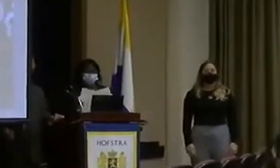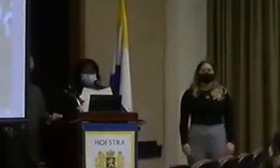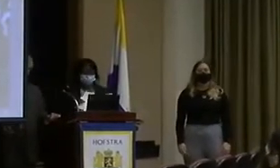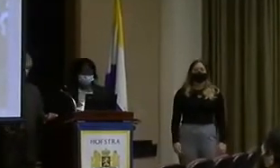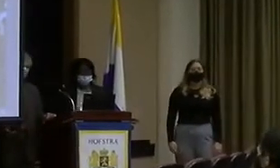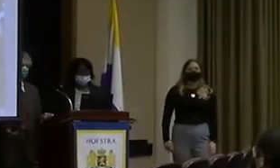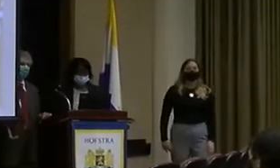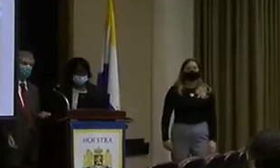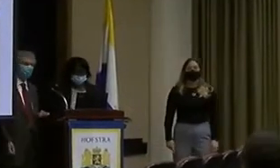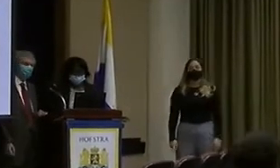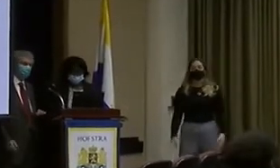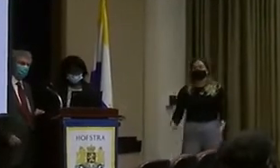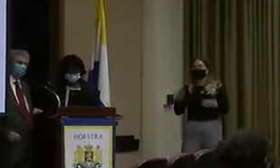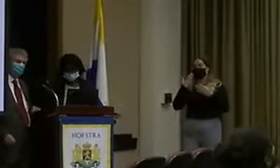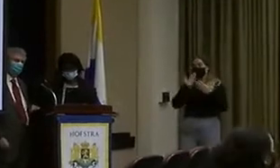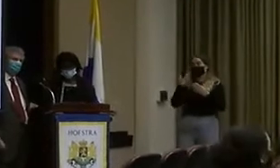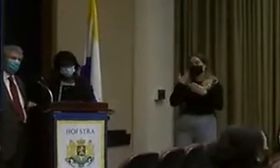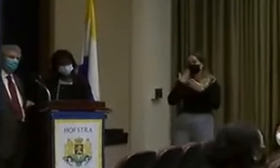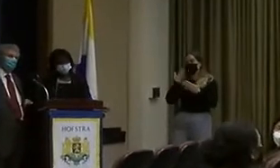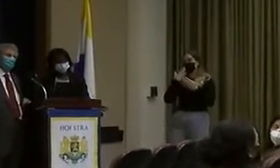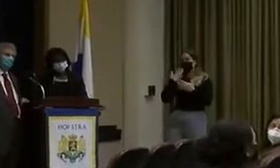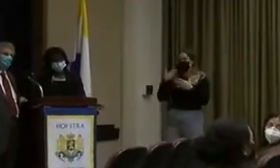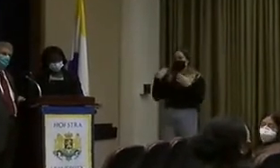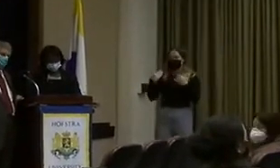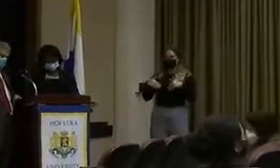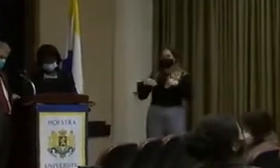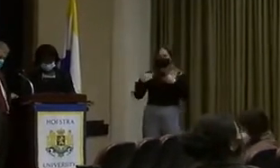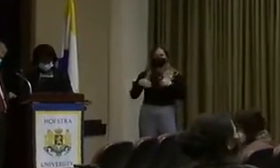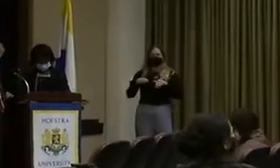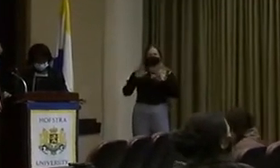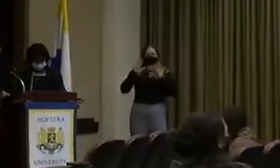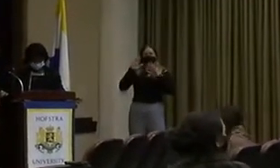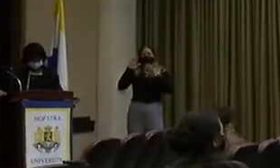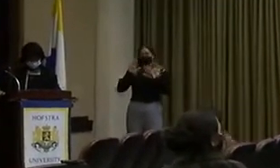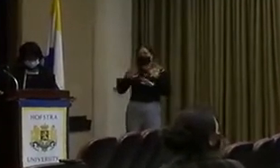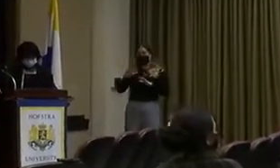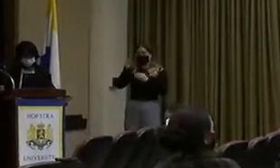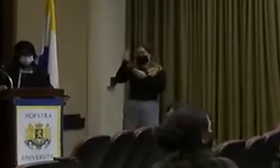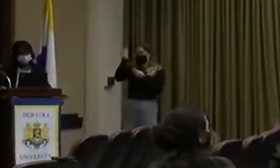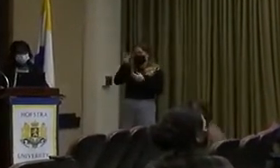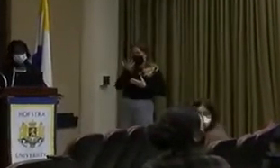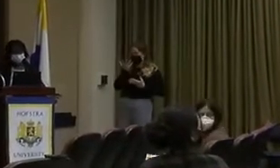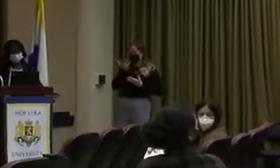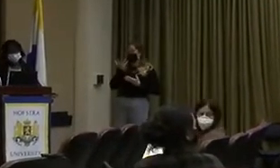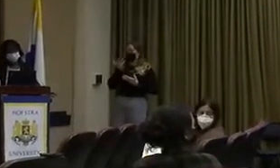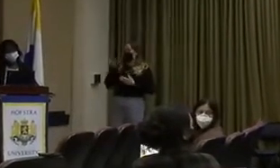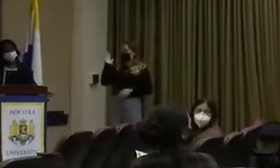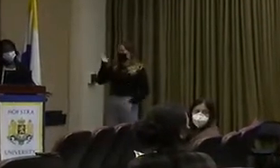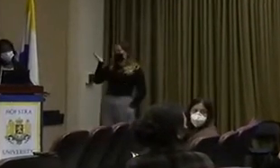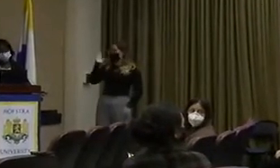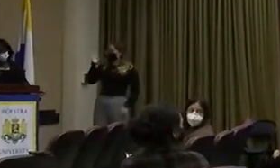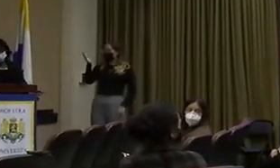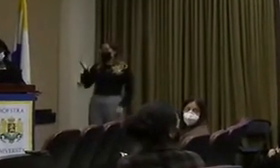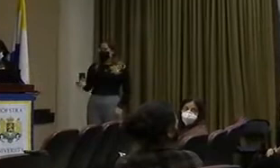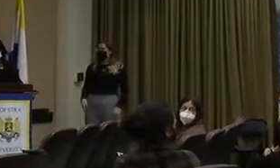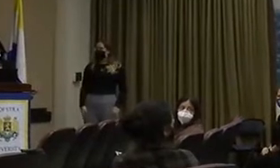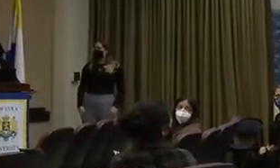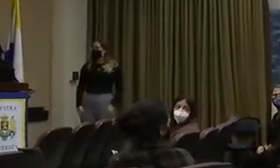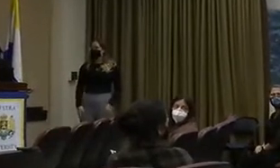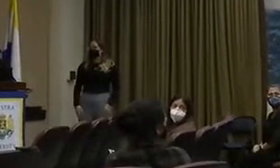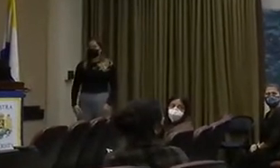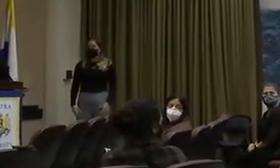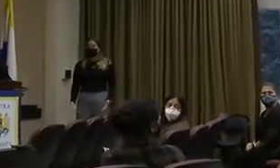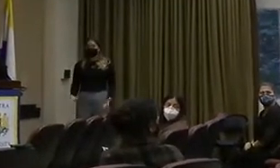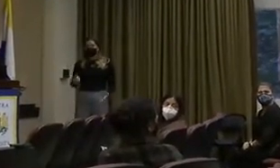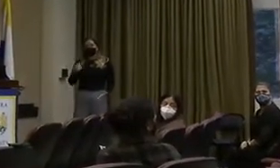So thank you very much. This was an incredibly interesting, informative, and moving presentation, and I'm